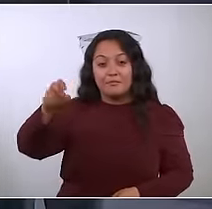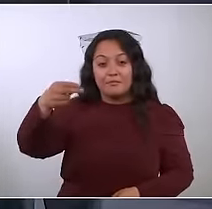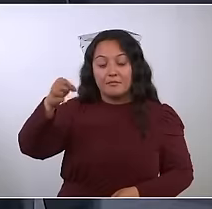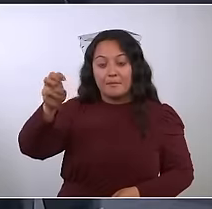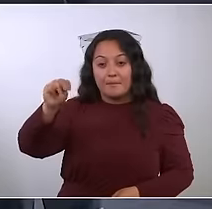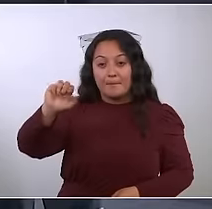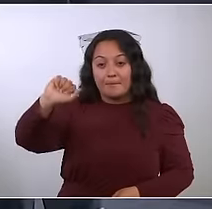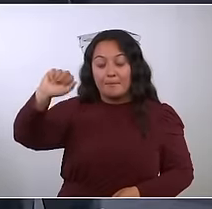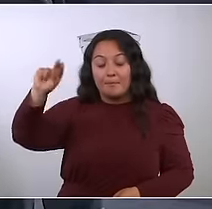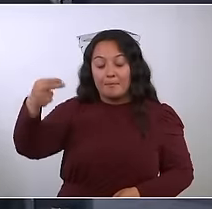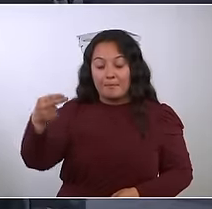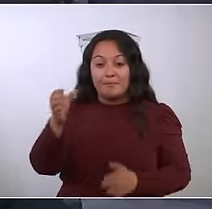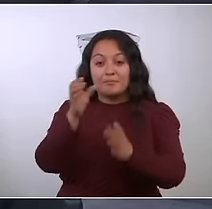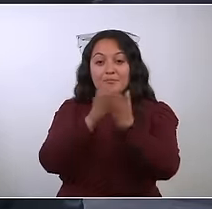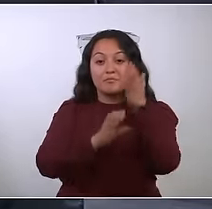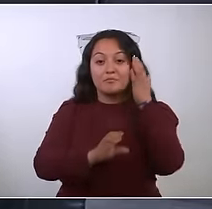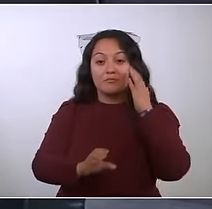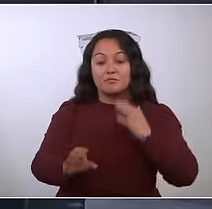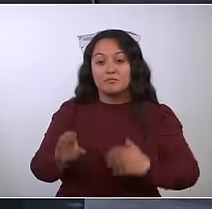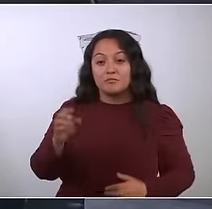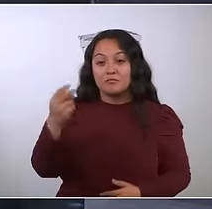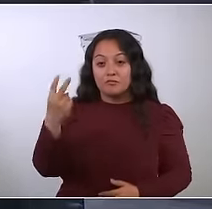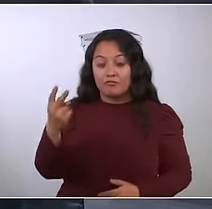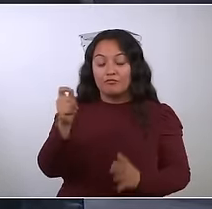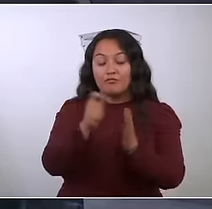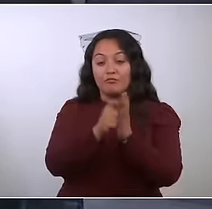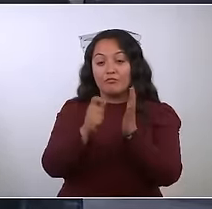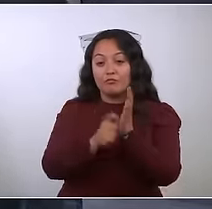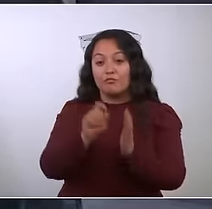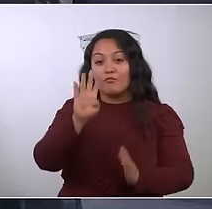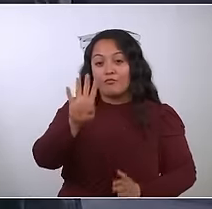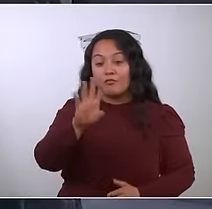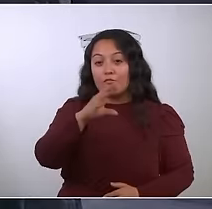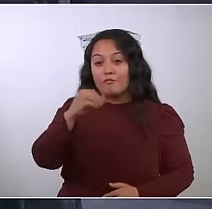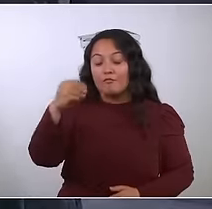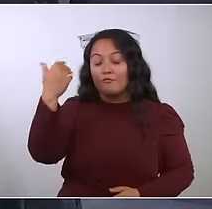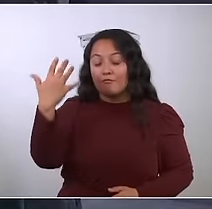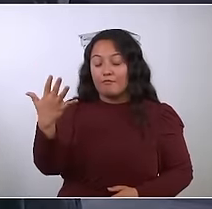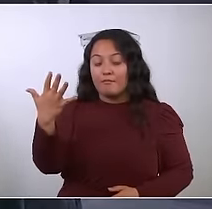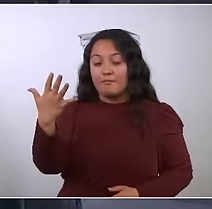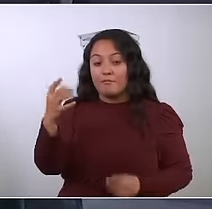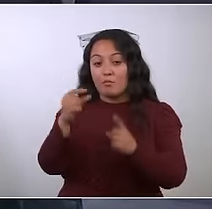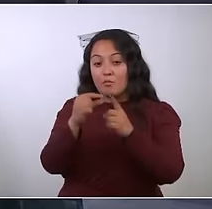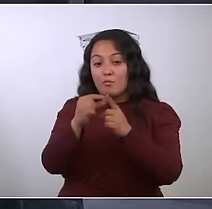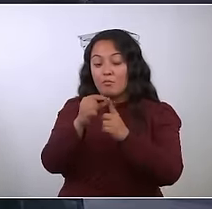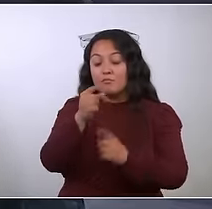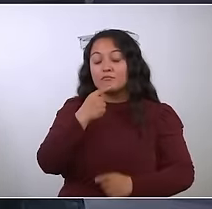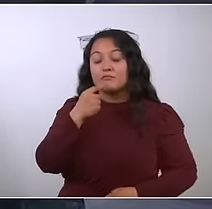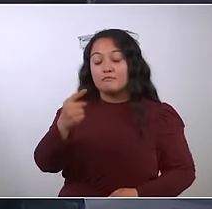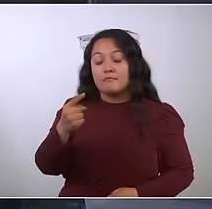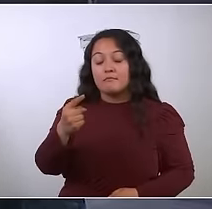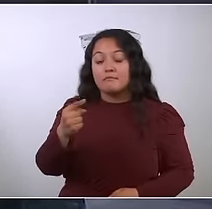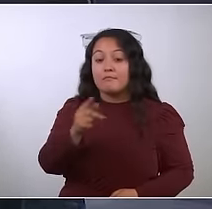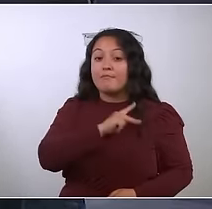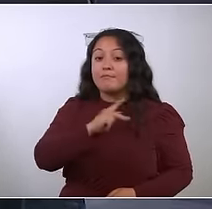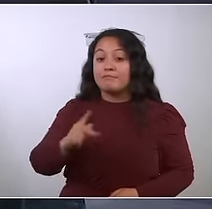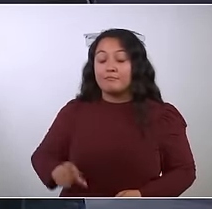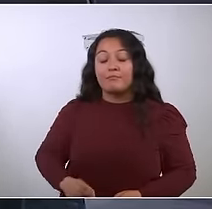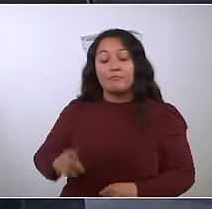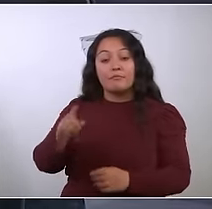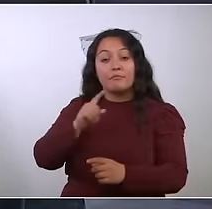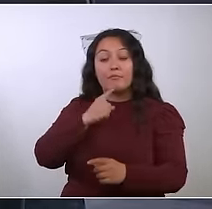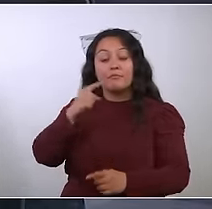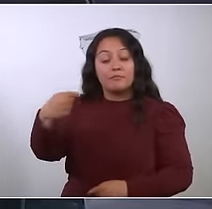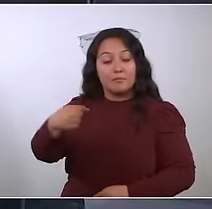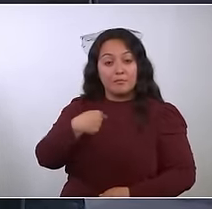2 versículo 4 al 5. Let's see Nehemiah chapter 2 verse 4 and 5. The word of God says the king said to me. La Biblia dice y el rey me dijo a